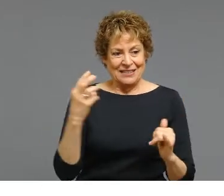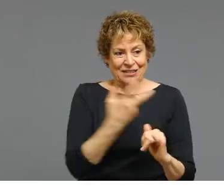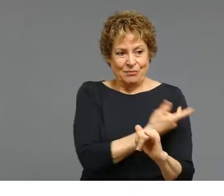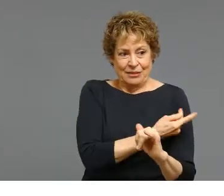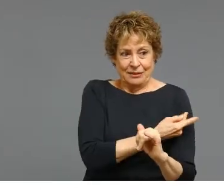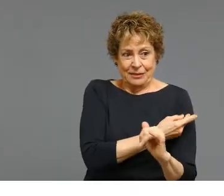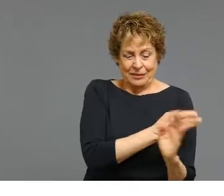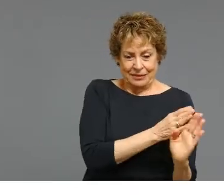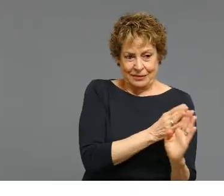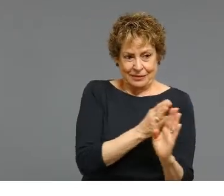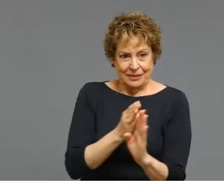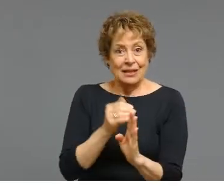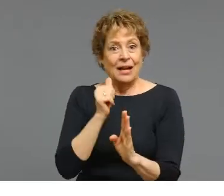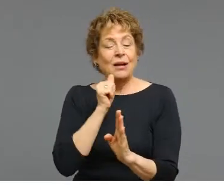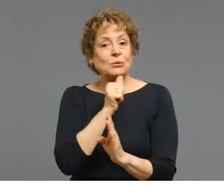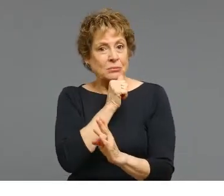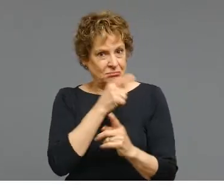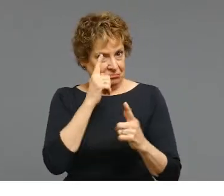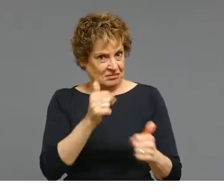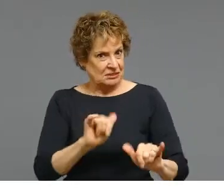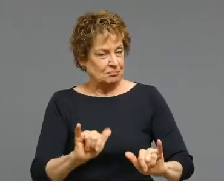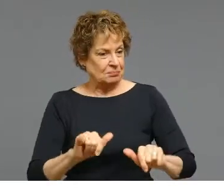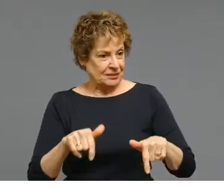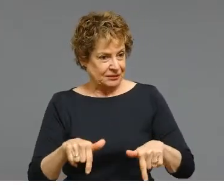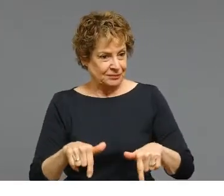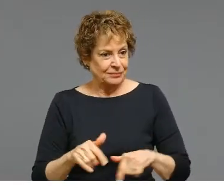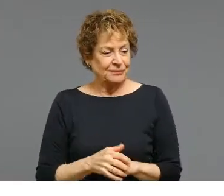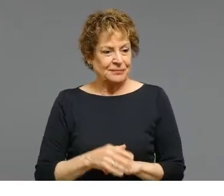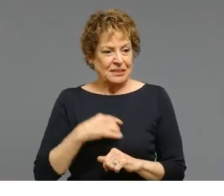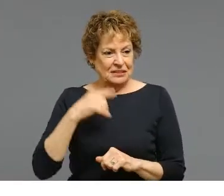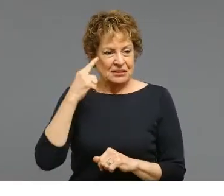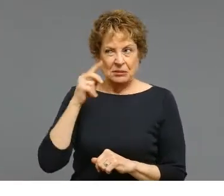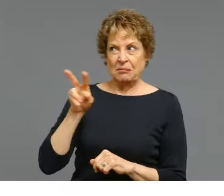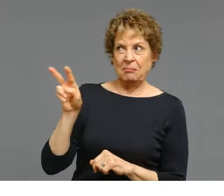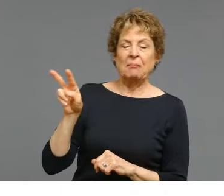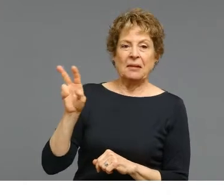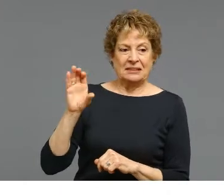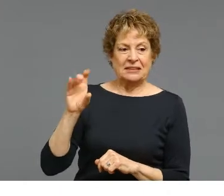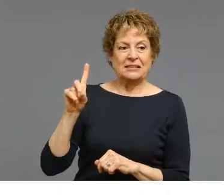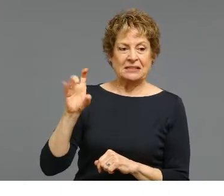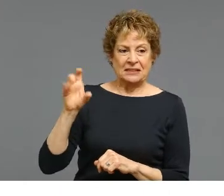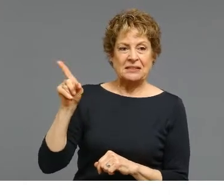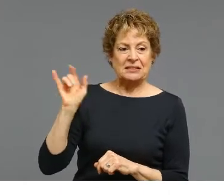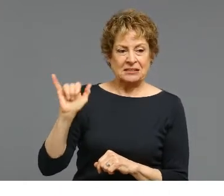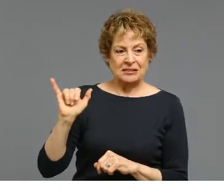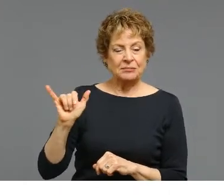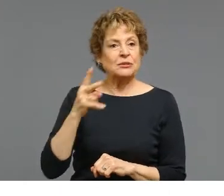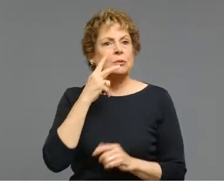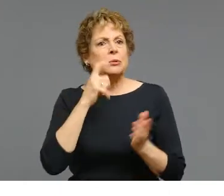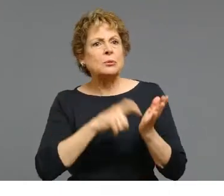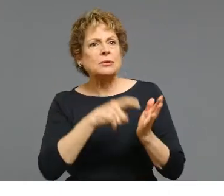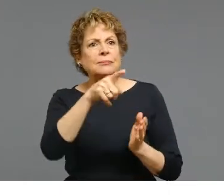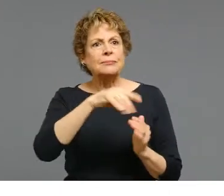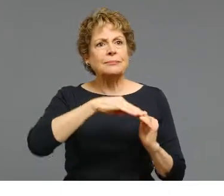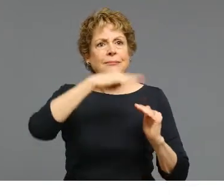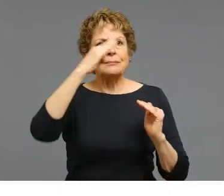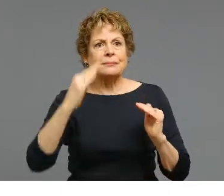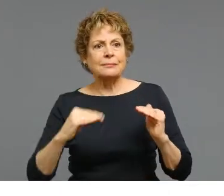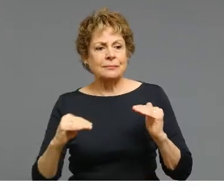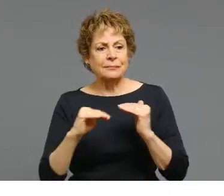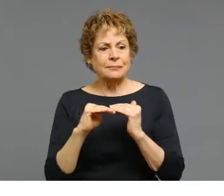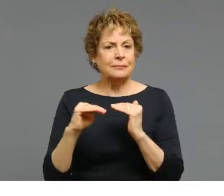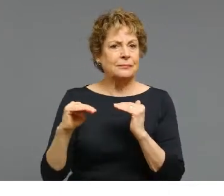think that that's playing a big role in our current trends, and look forward to seeing what the data continues to look